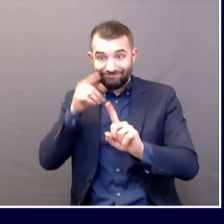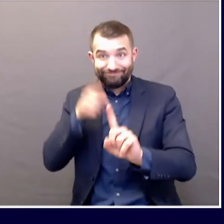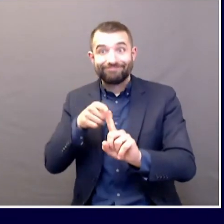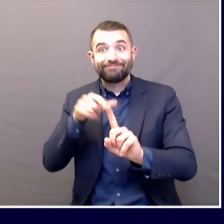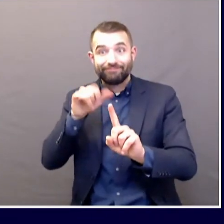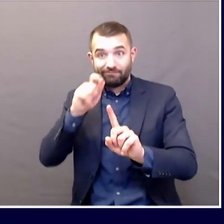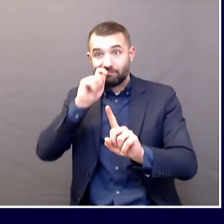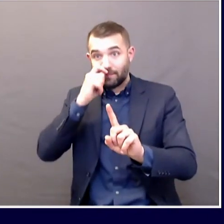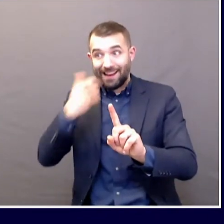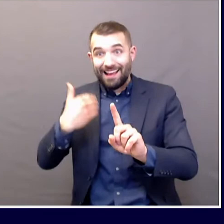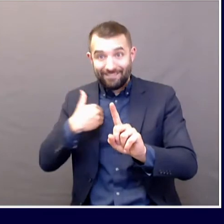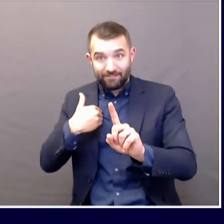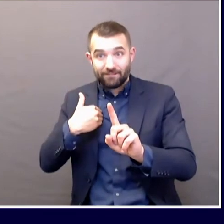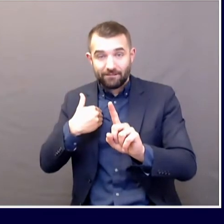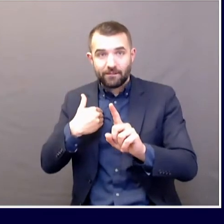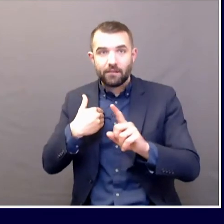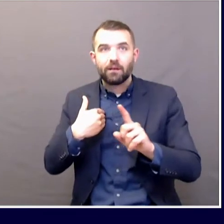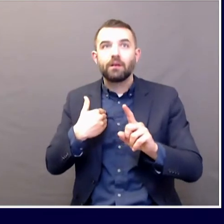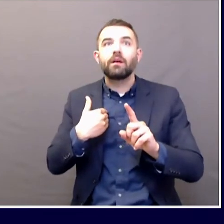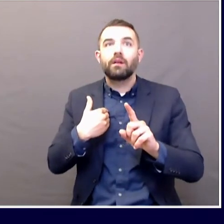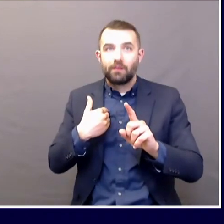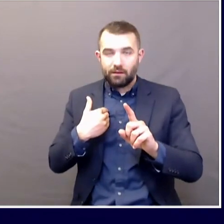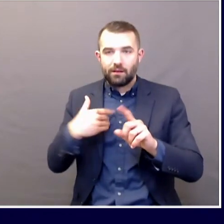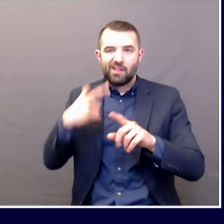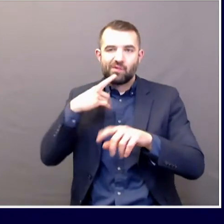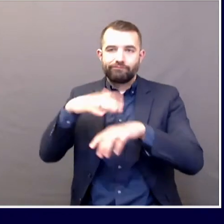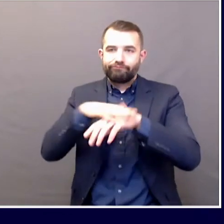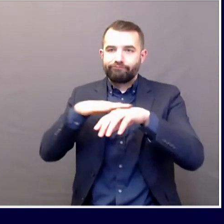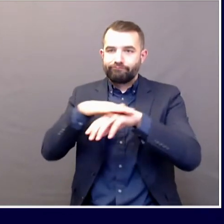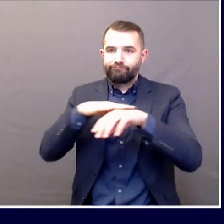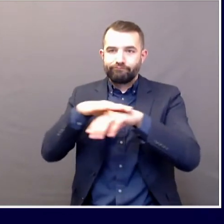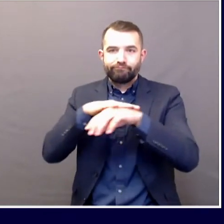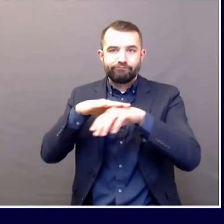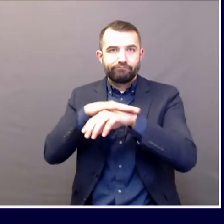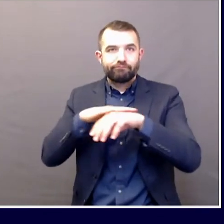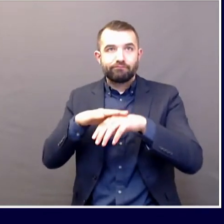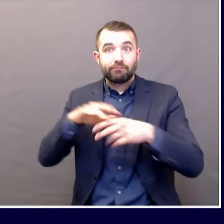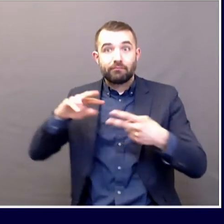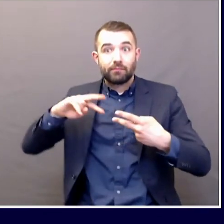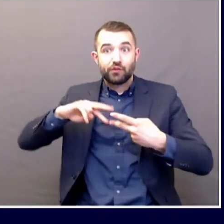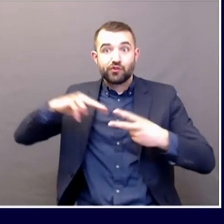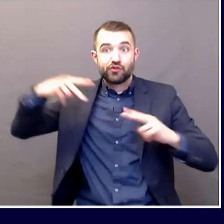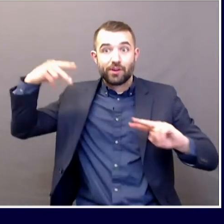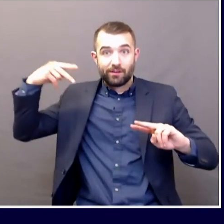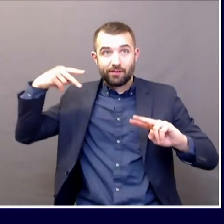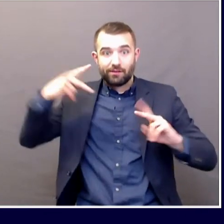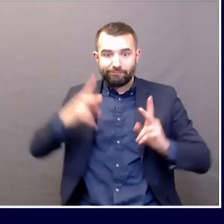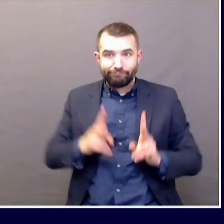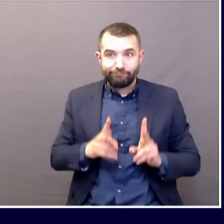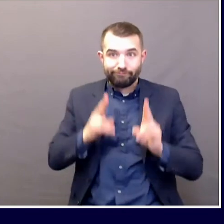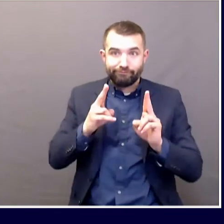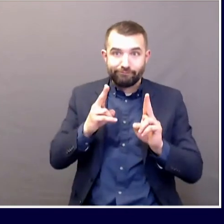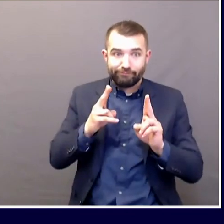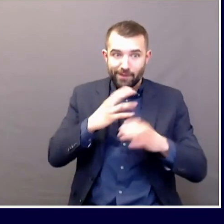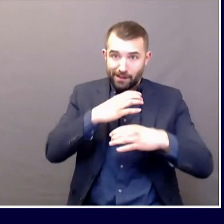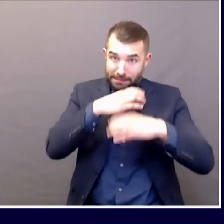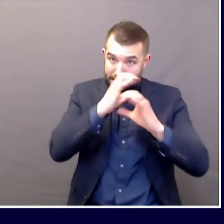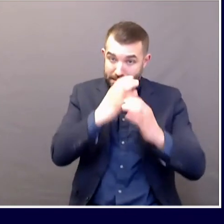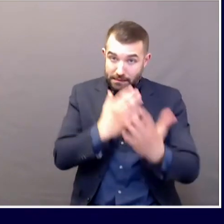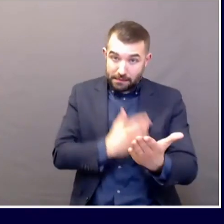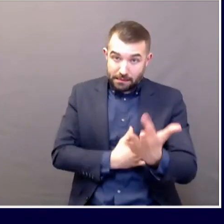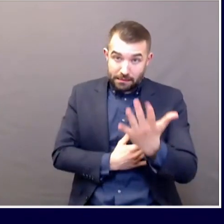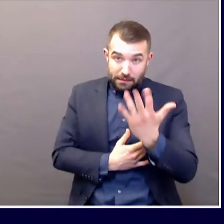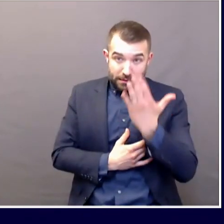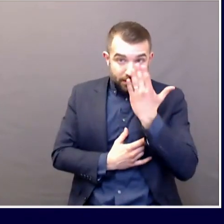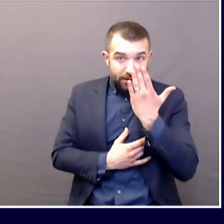Genetic sequencing is a lot different. It is saying, if this sample, what does it look most like? In my own mind, here's